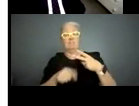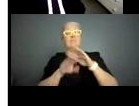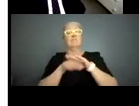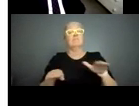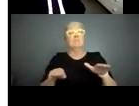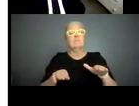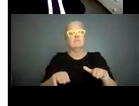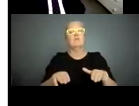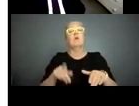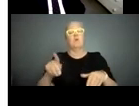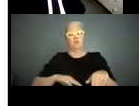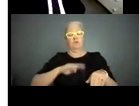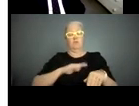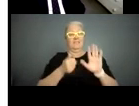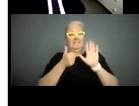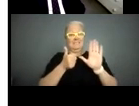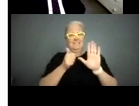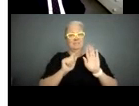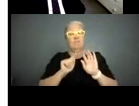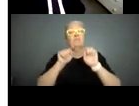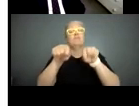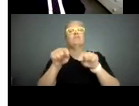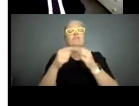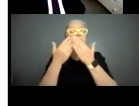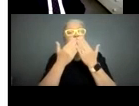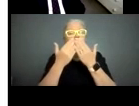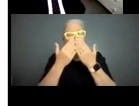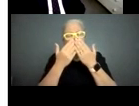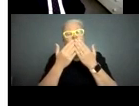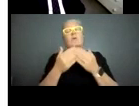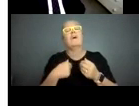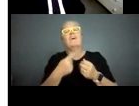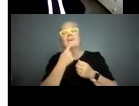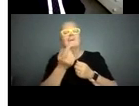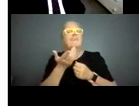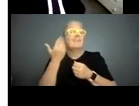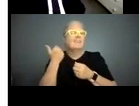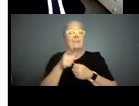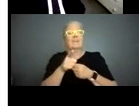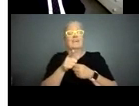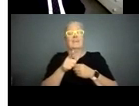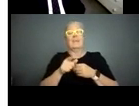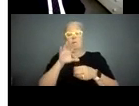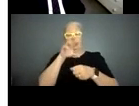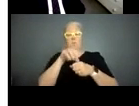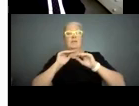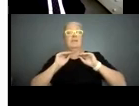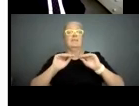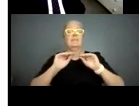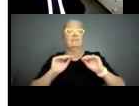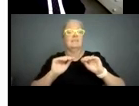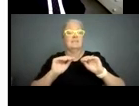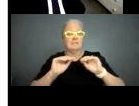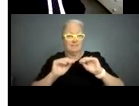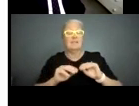of 6. We were talking about inclusive education. But the formative years, from 0